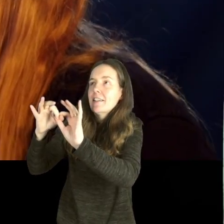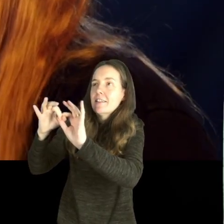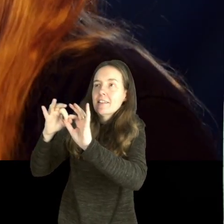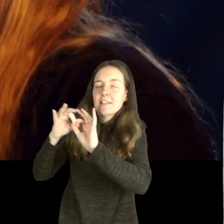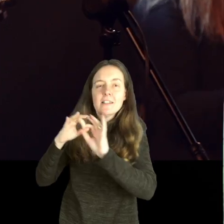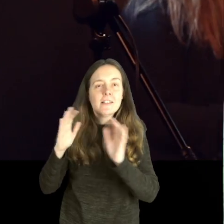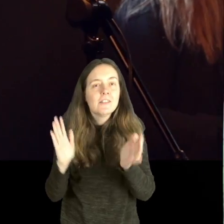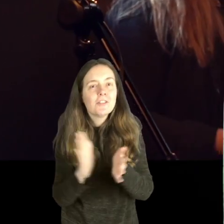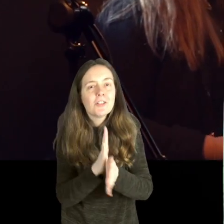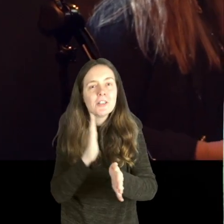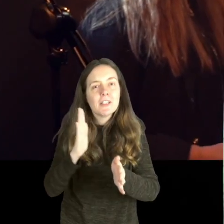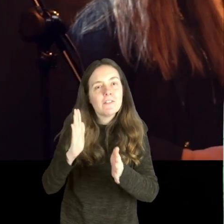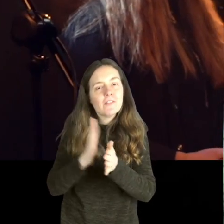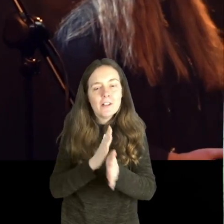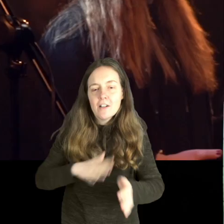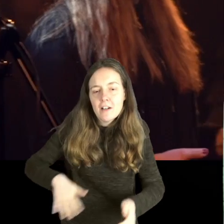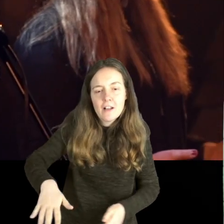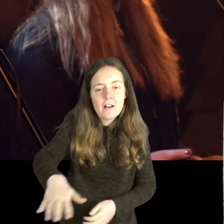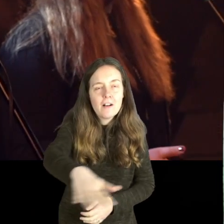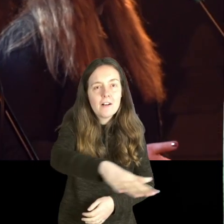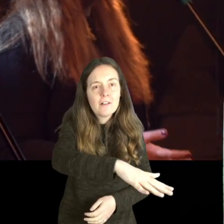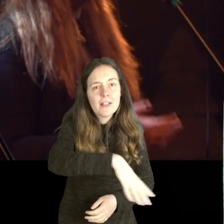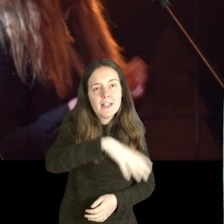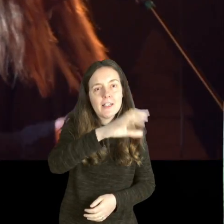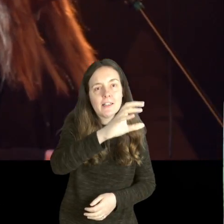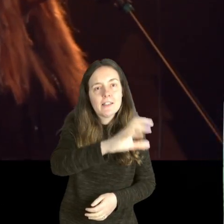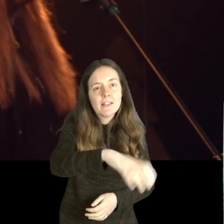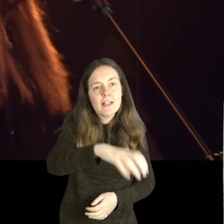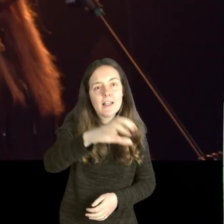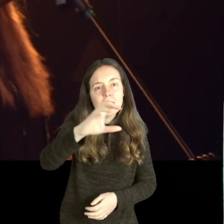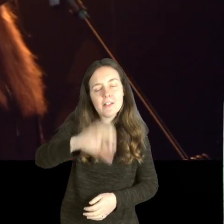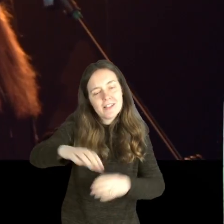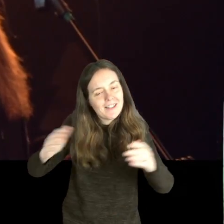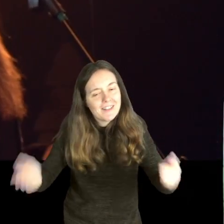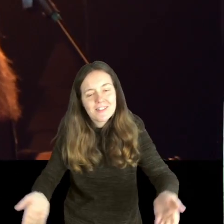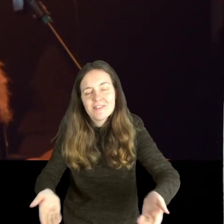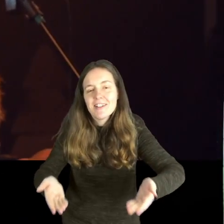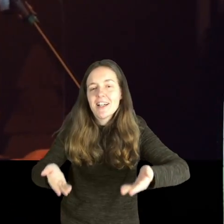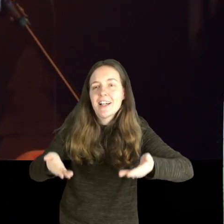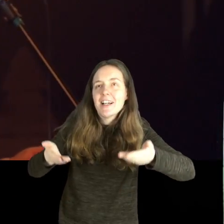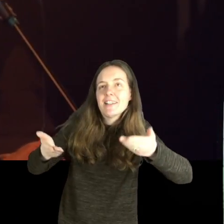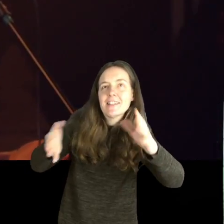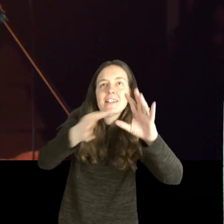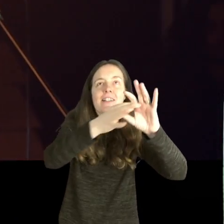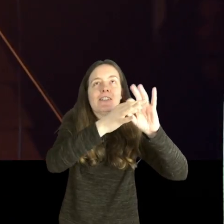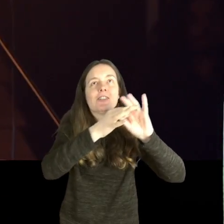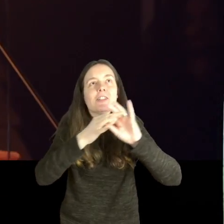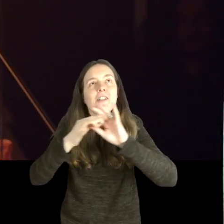Joyful are ye, nations rise.